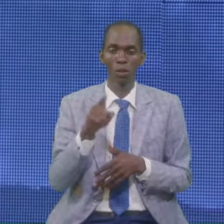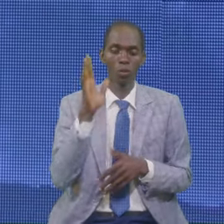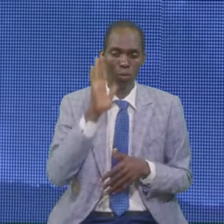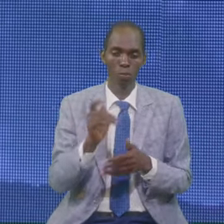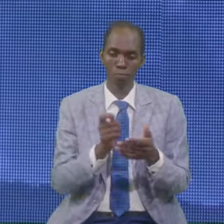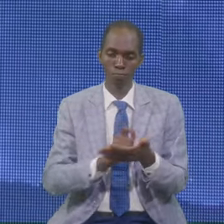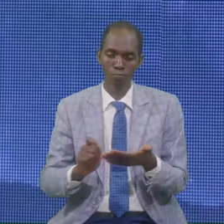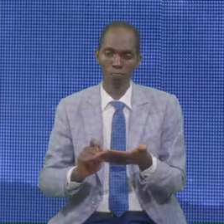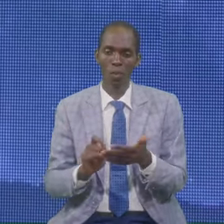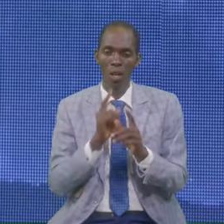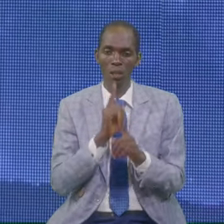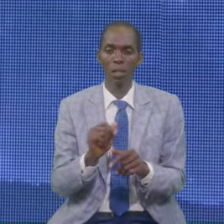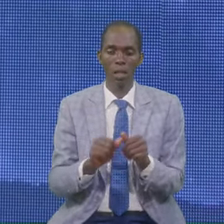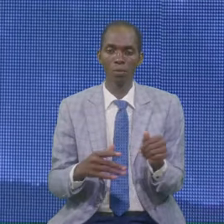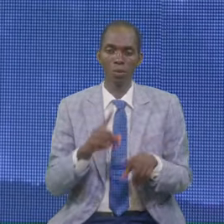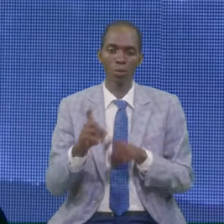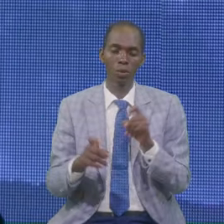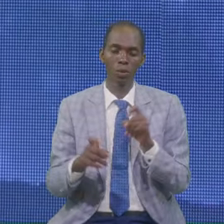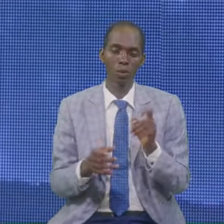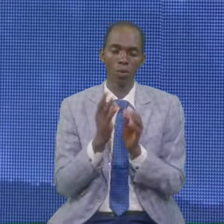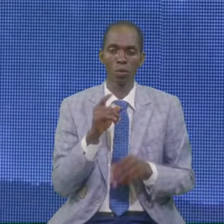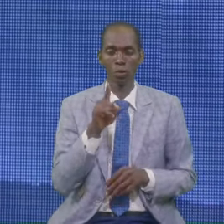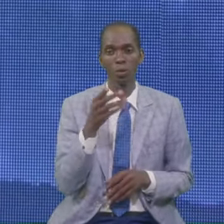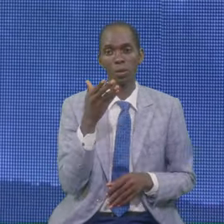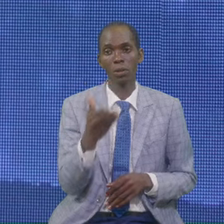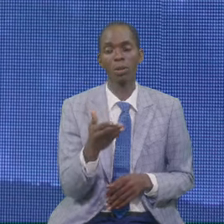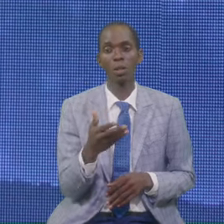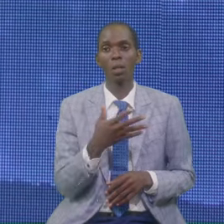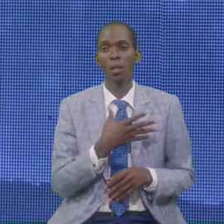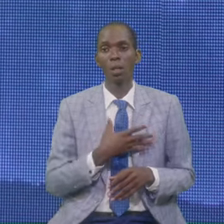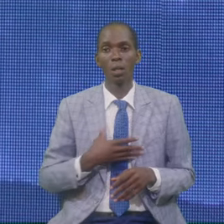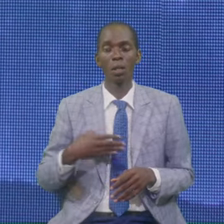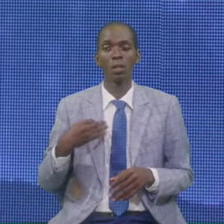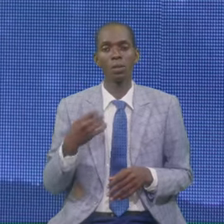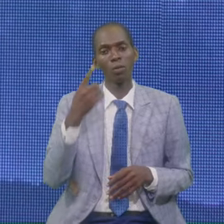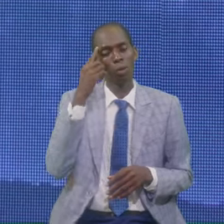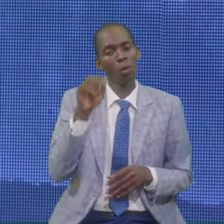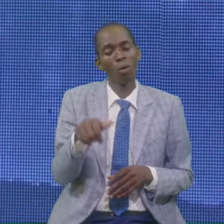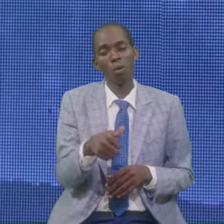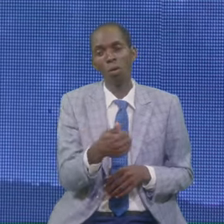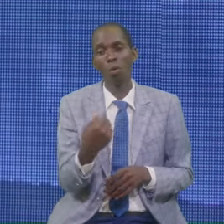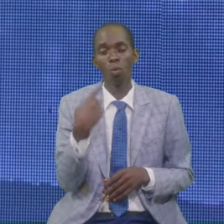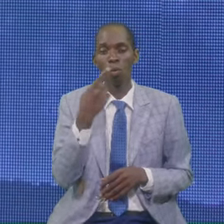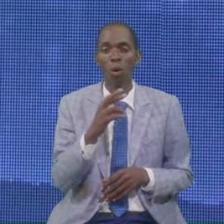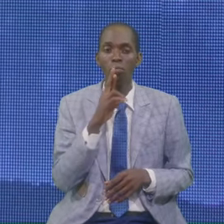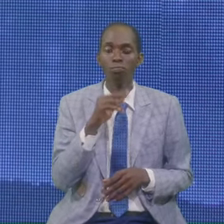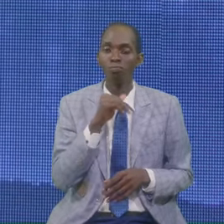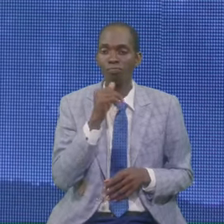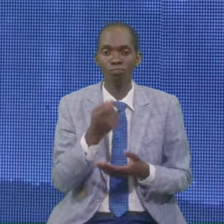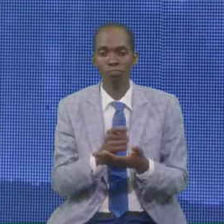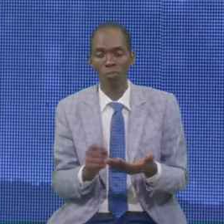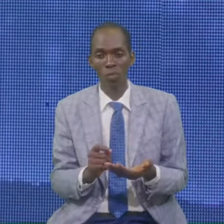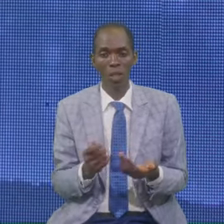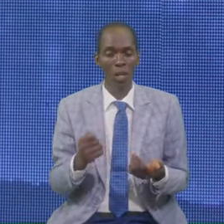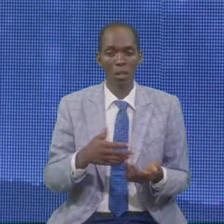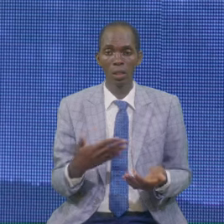Christ. The rest of us will be praying meditatively as we await the coming of our